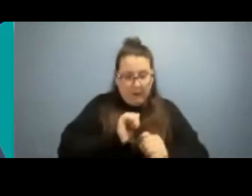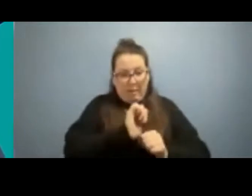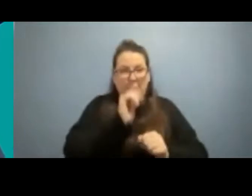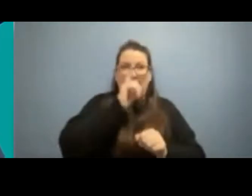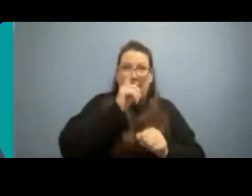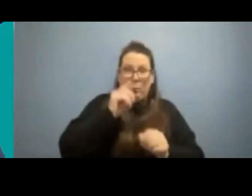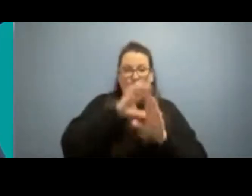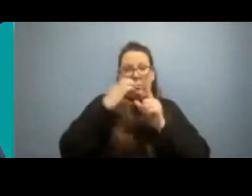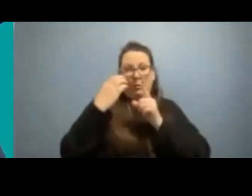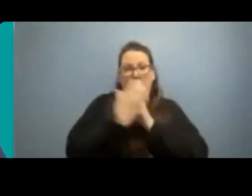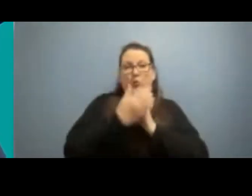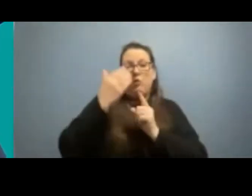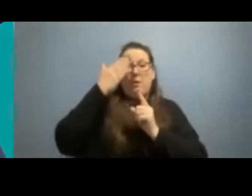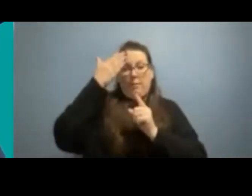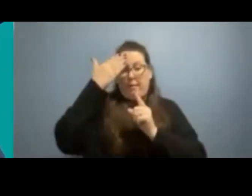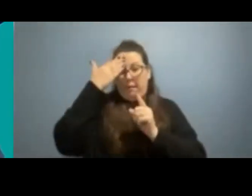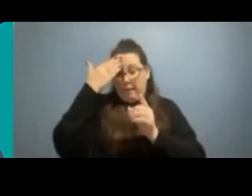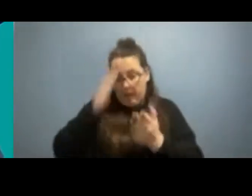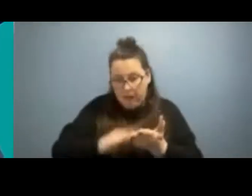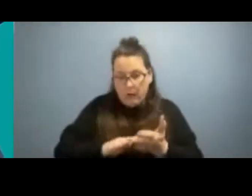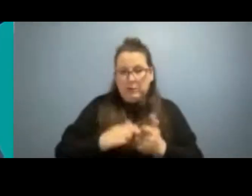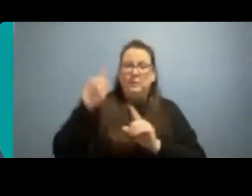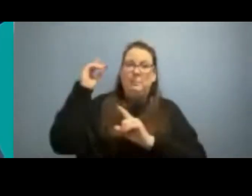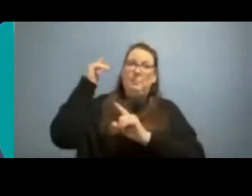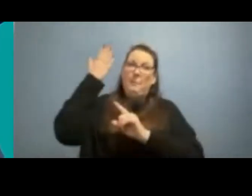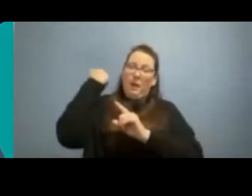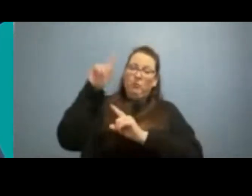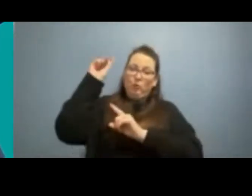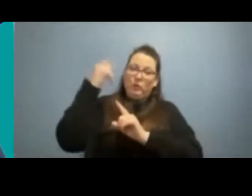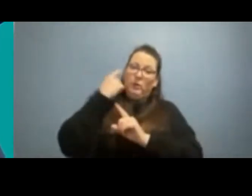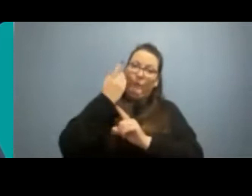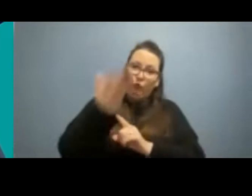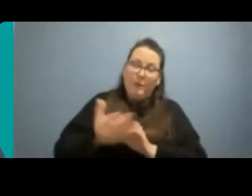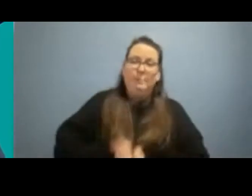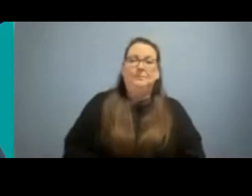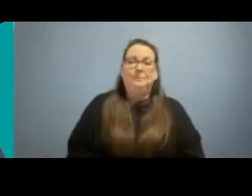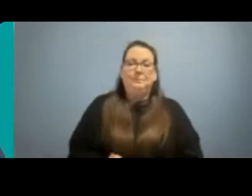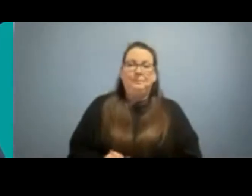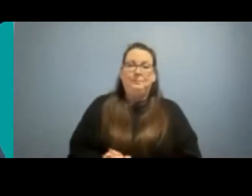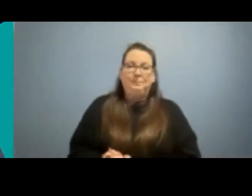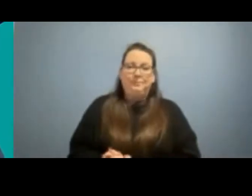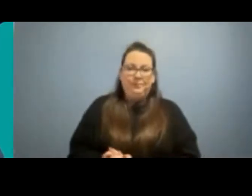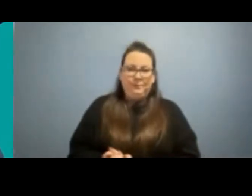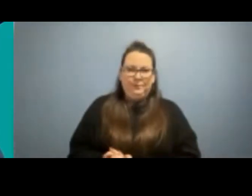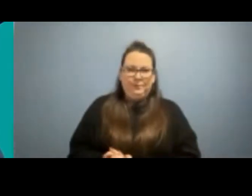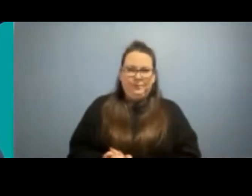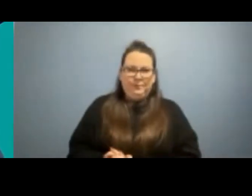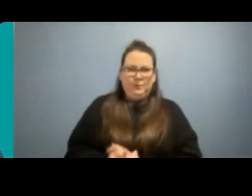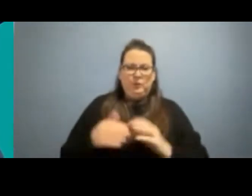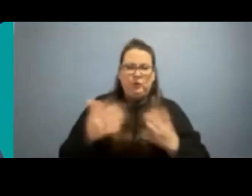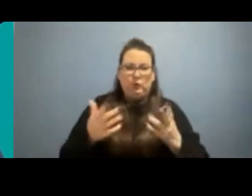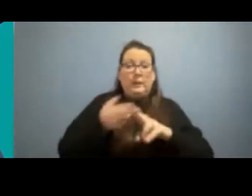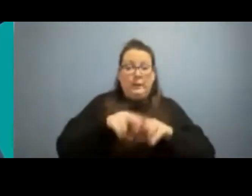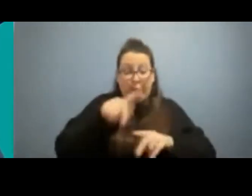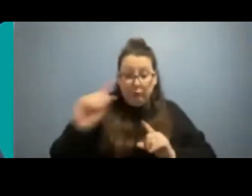elders past, present, future, and uphold the relationship to this land. For those of you that are meeting us for the first